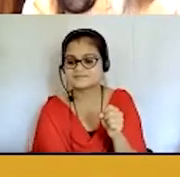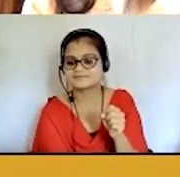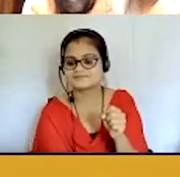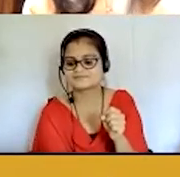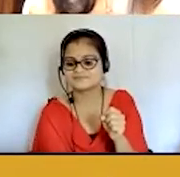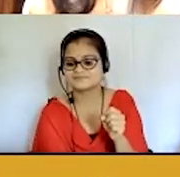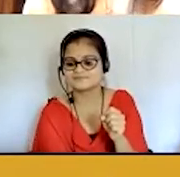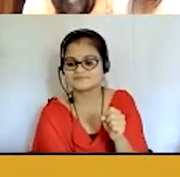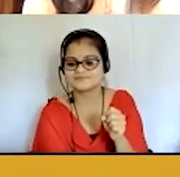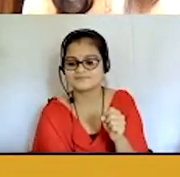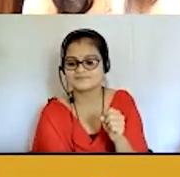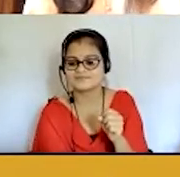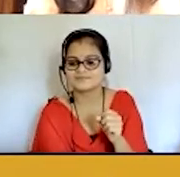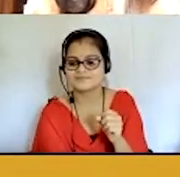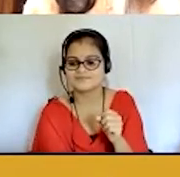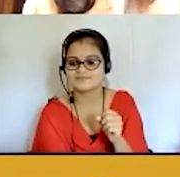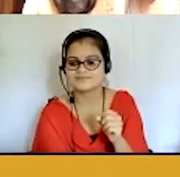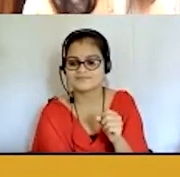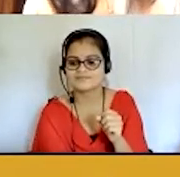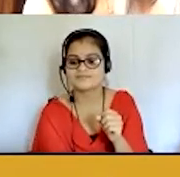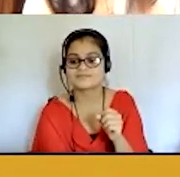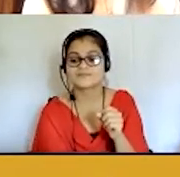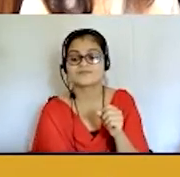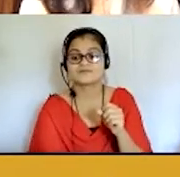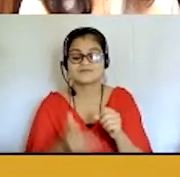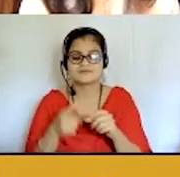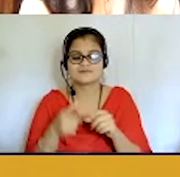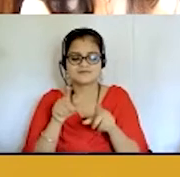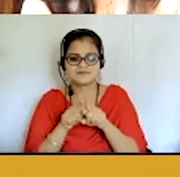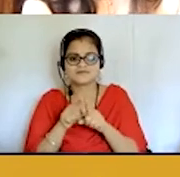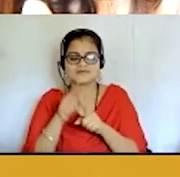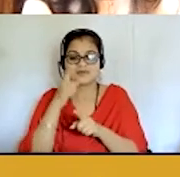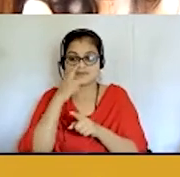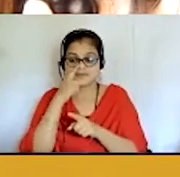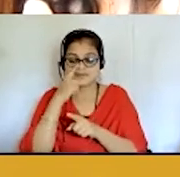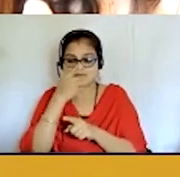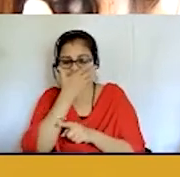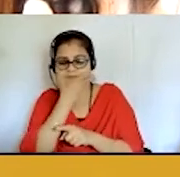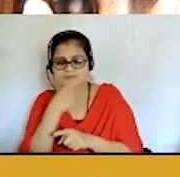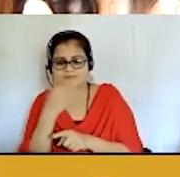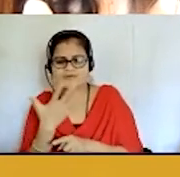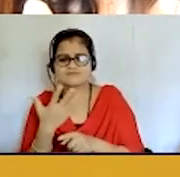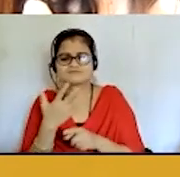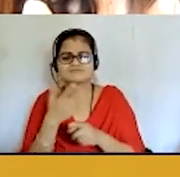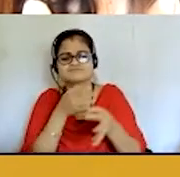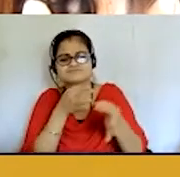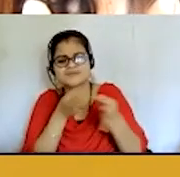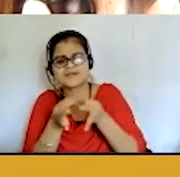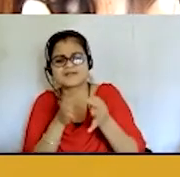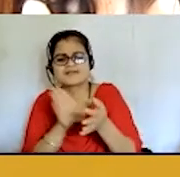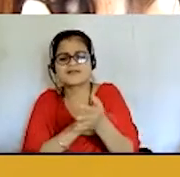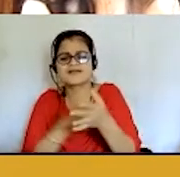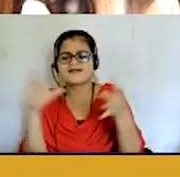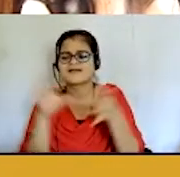all the adornments that go to make female beauty. So. Absolutely,